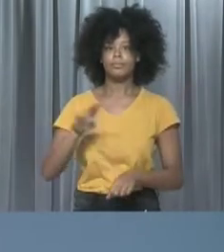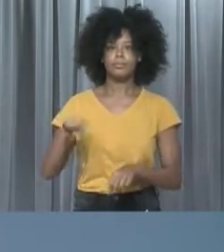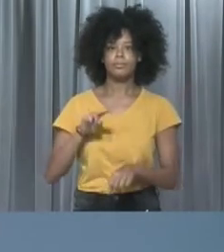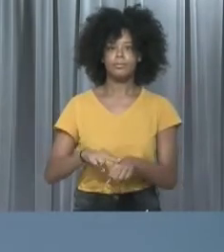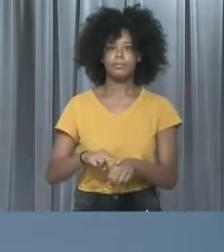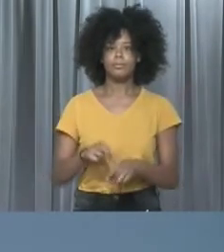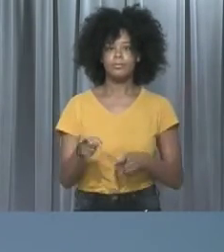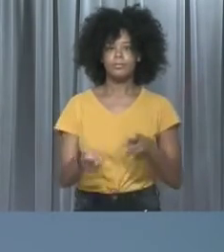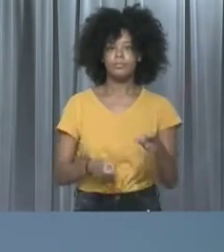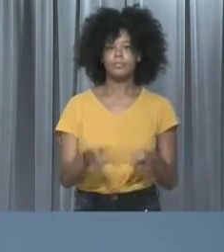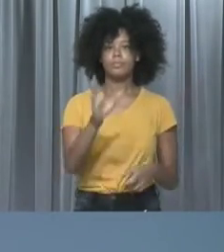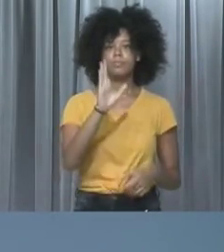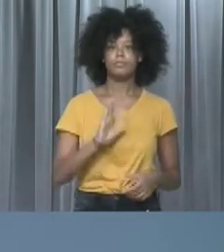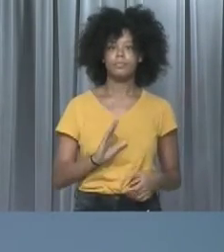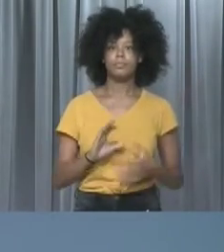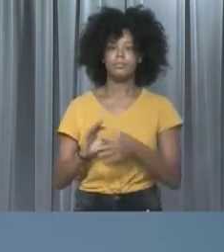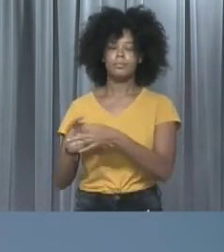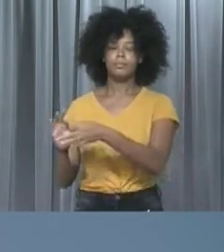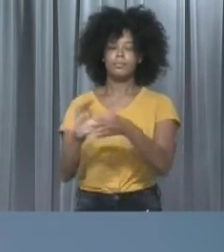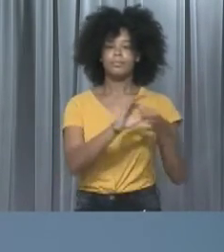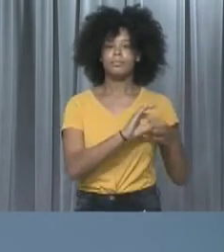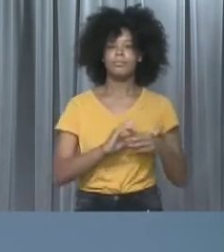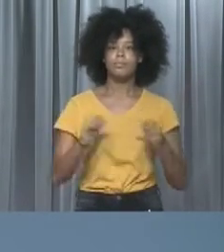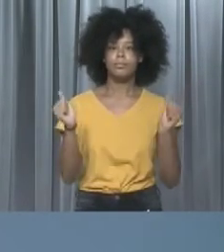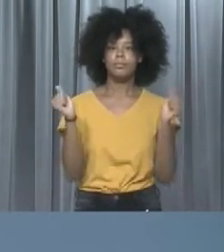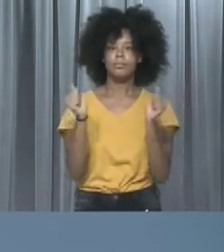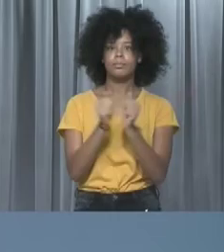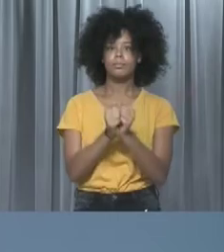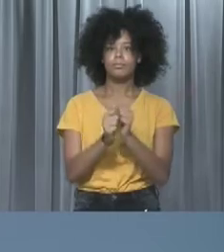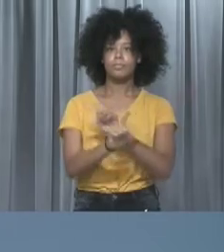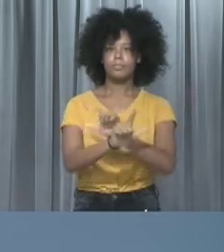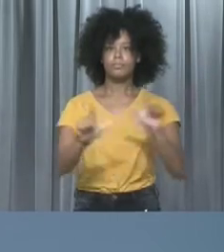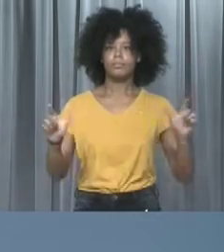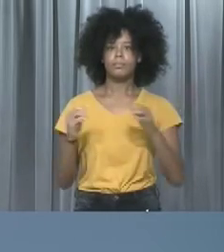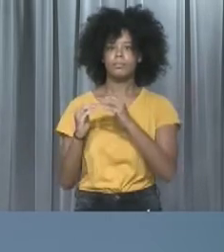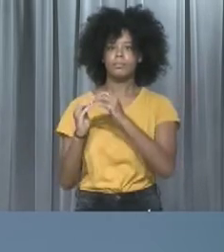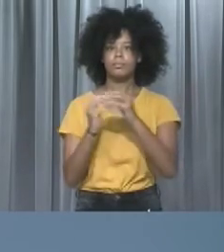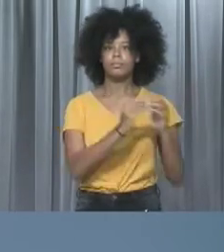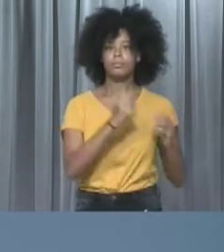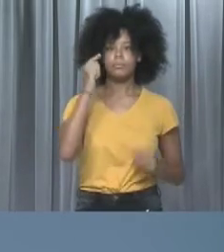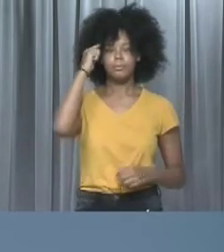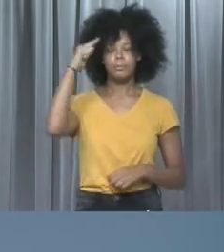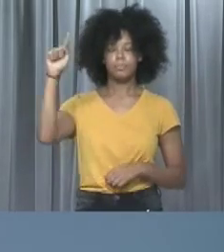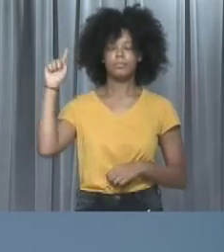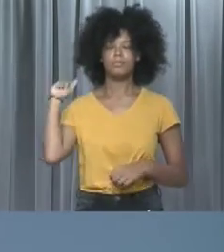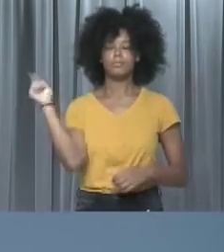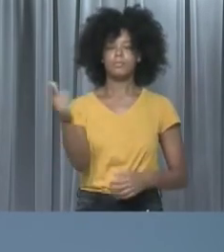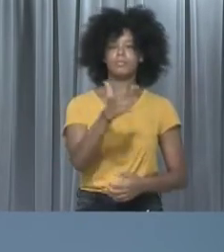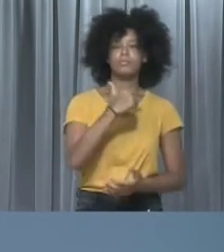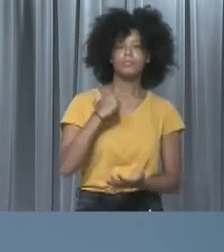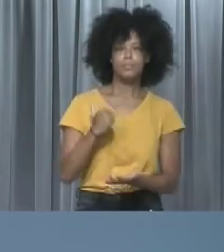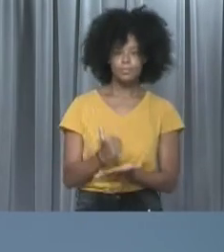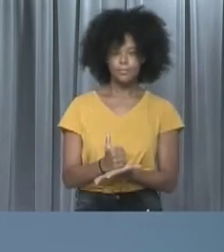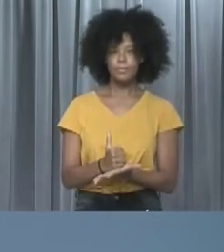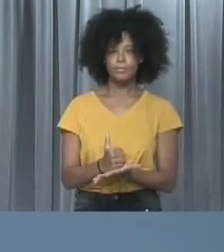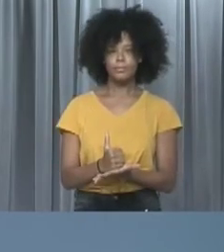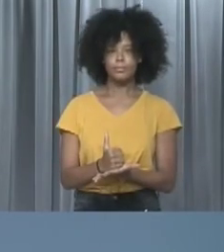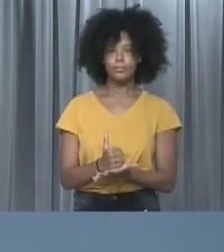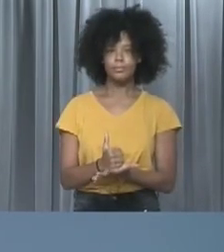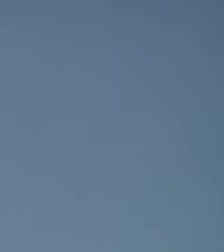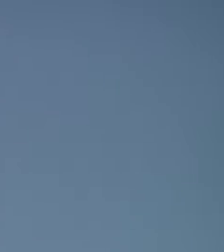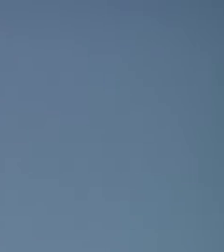nation, under God, indivisible, with liberty and justice for all. Please remain standing for a moment of